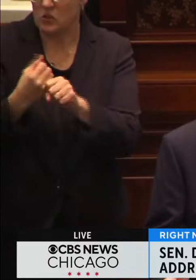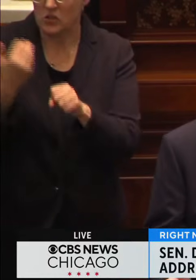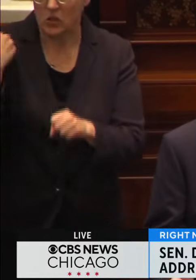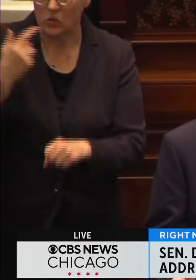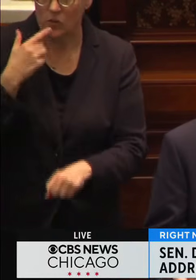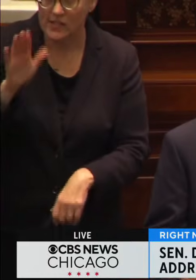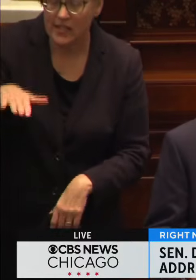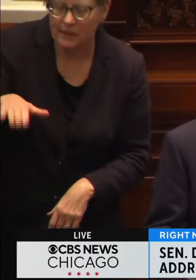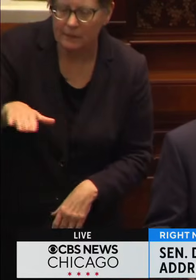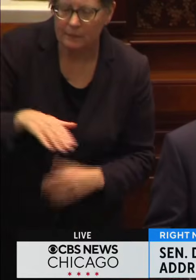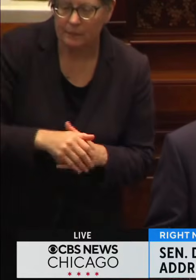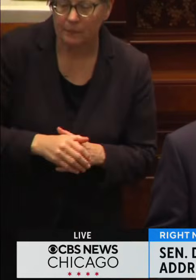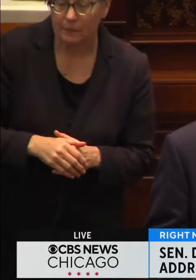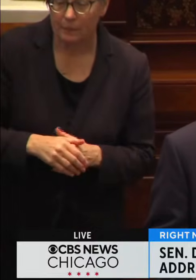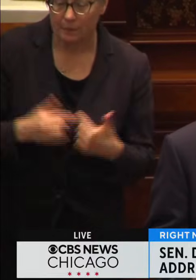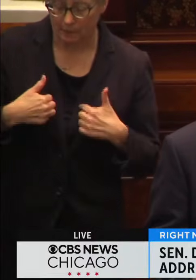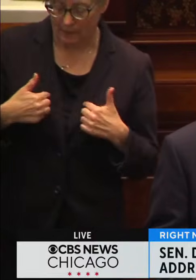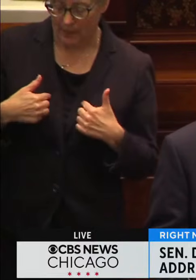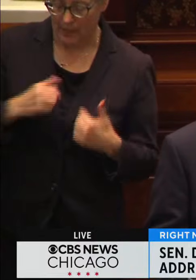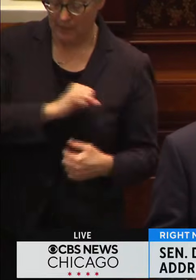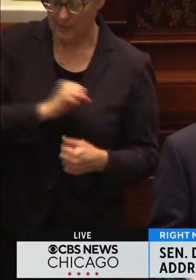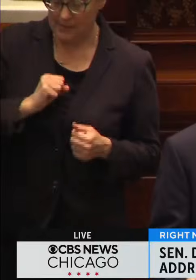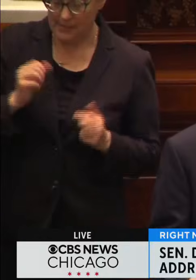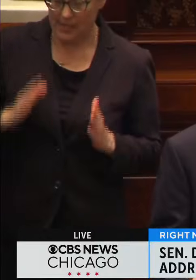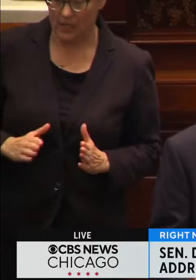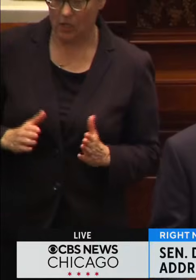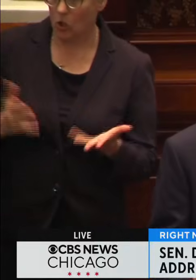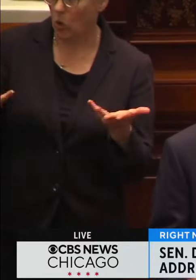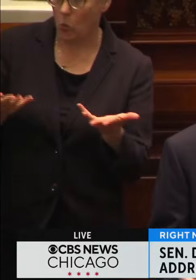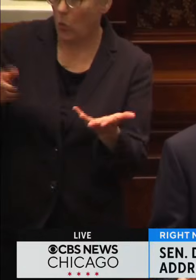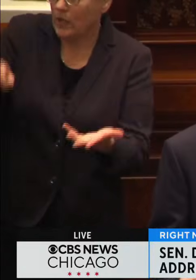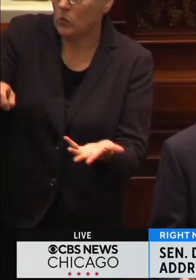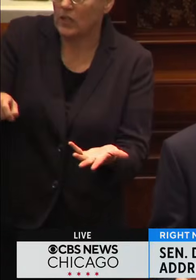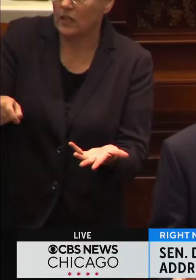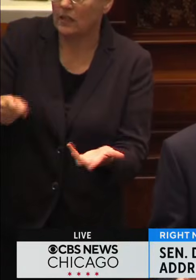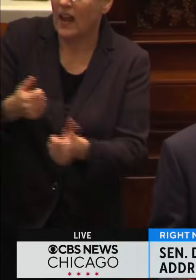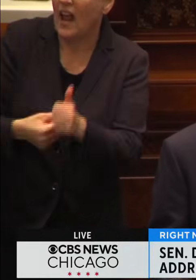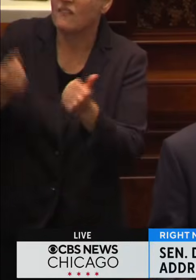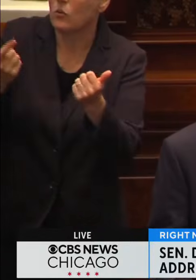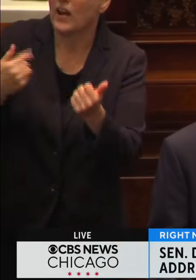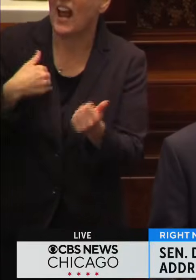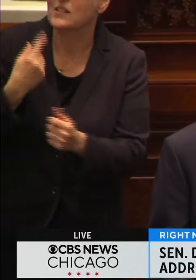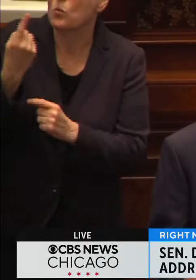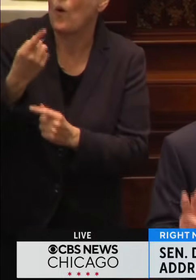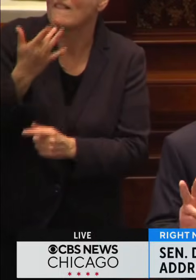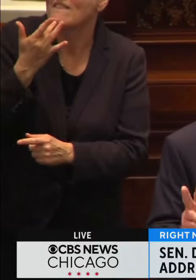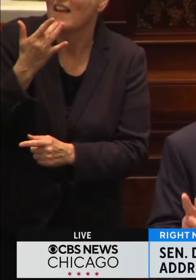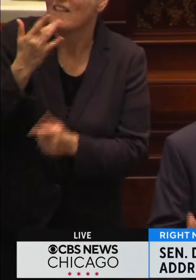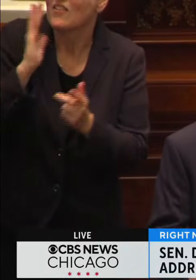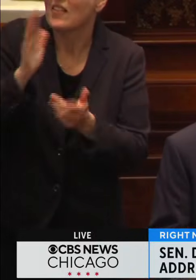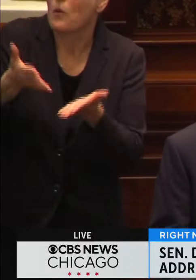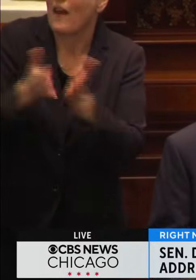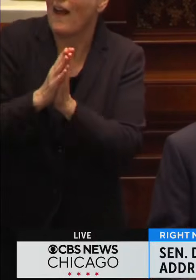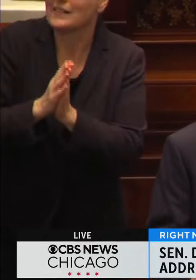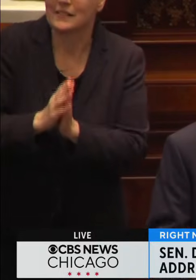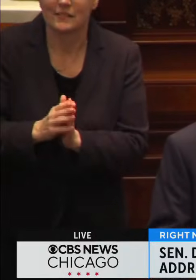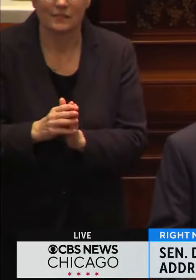Harvey, you got a senator in front of you. What's your ask? Everybody's got an ask. What is it? She said 2